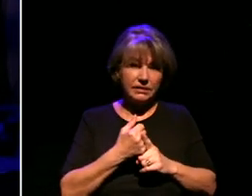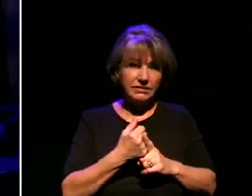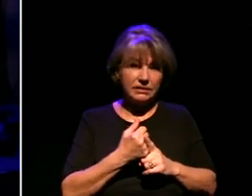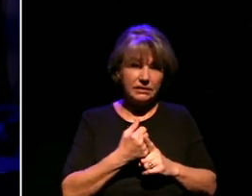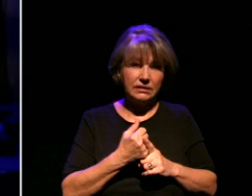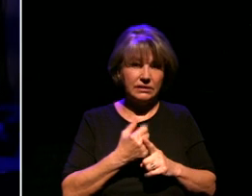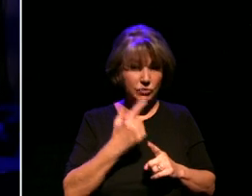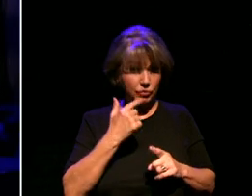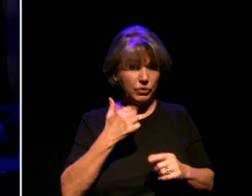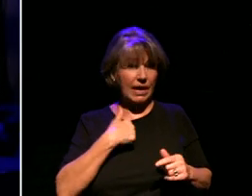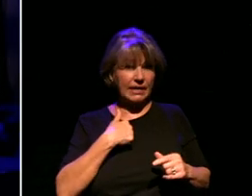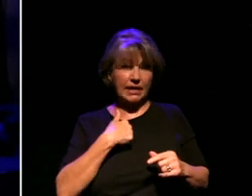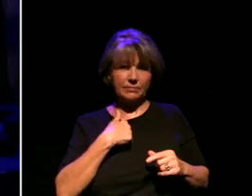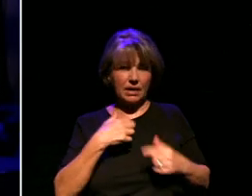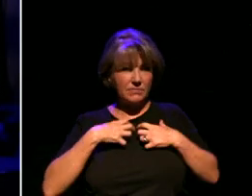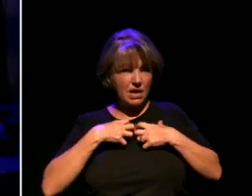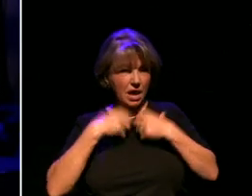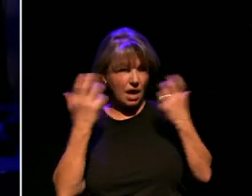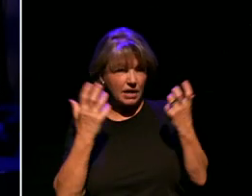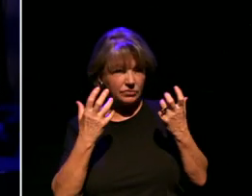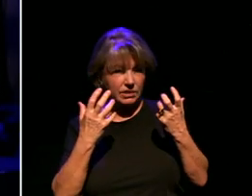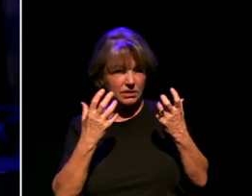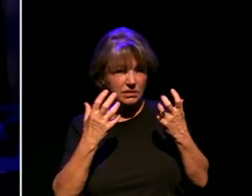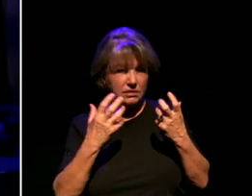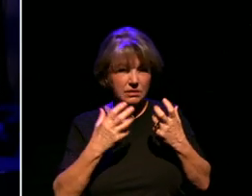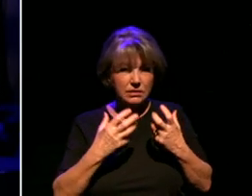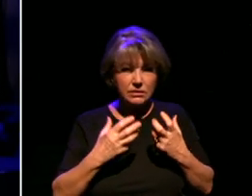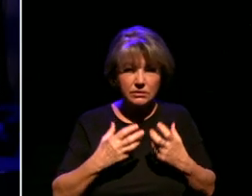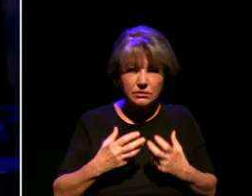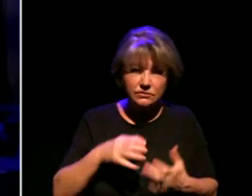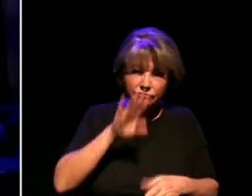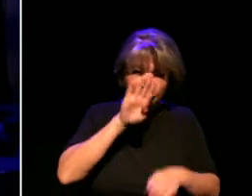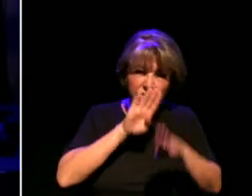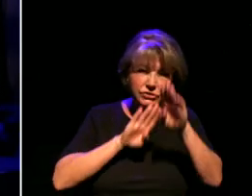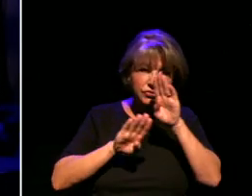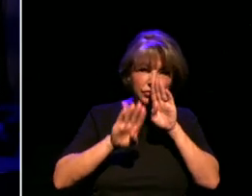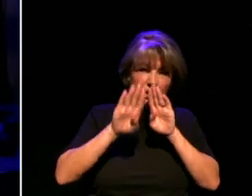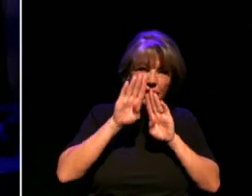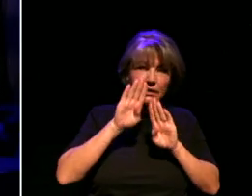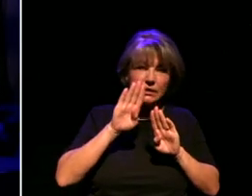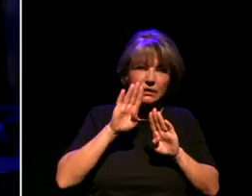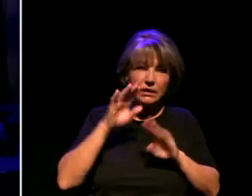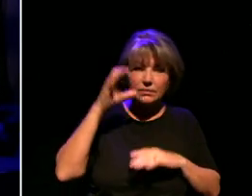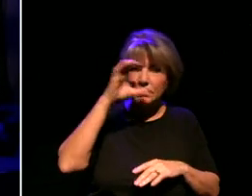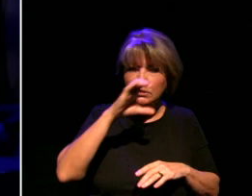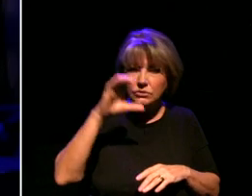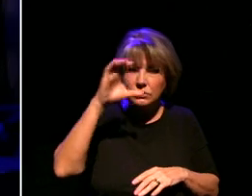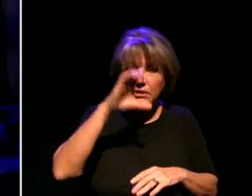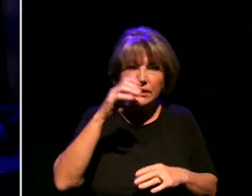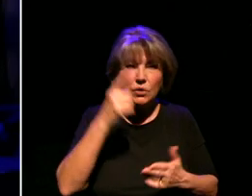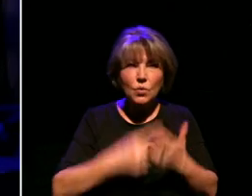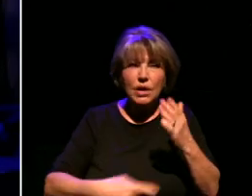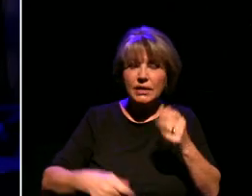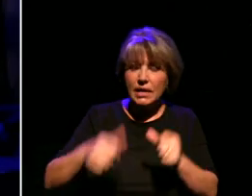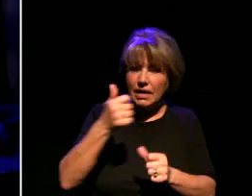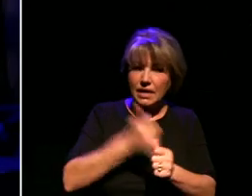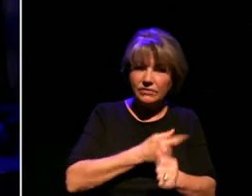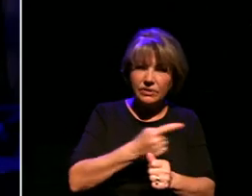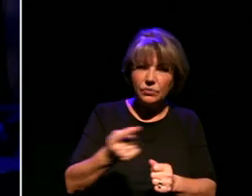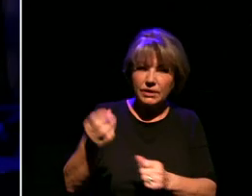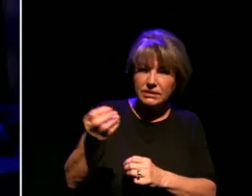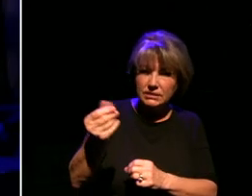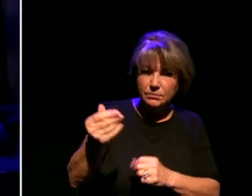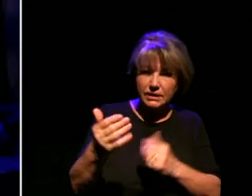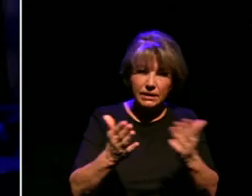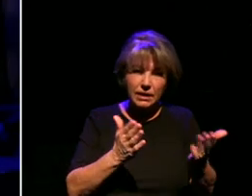am here, I'd be angry. I'd be mad. I'd be frustrated. I start looking at what everyone around me is spending and I